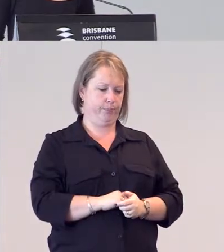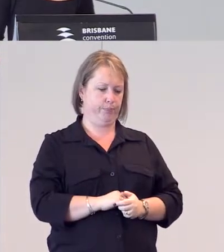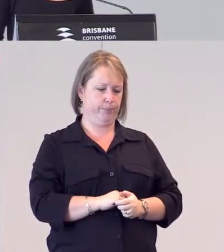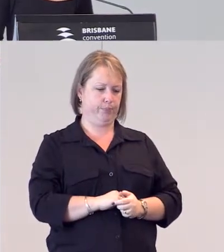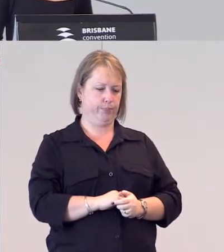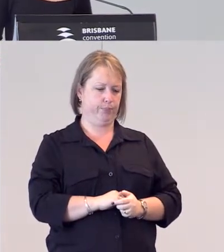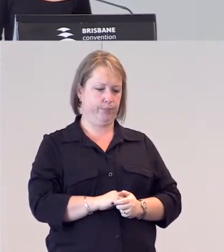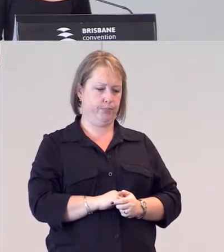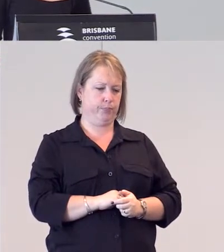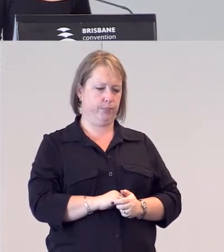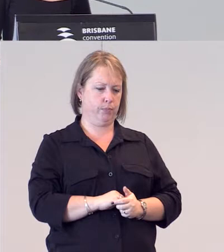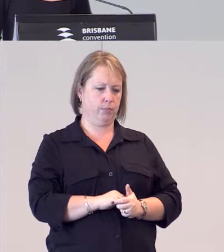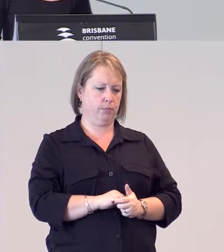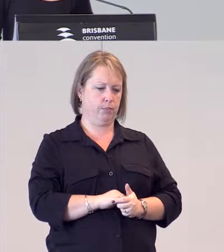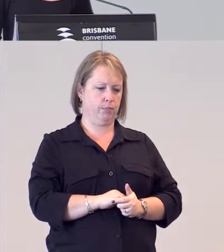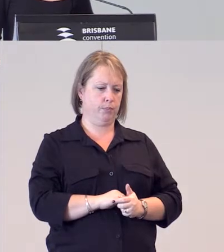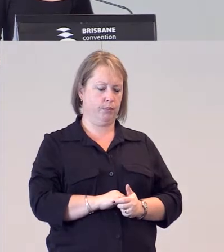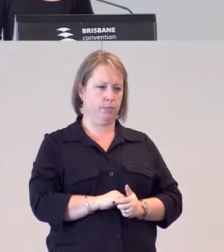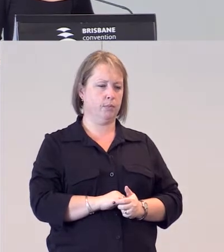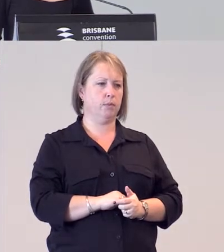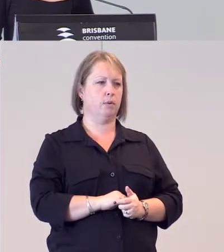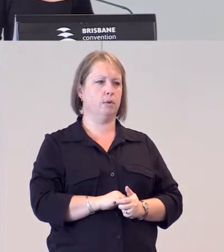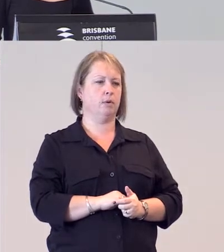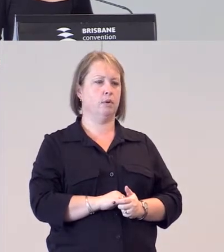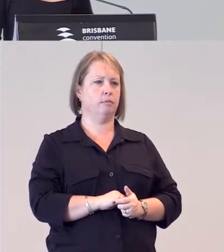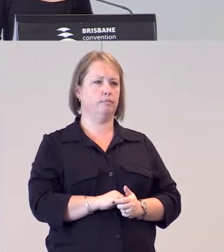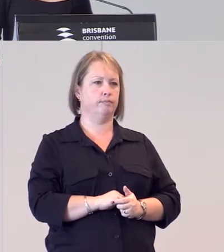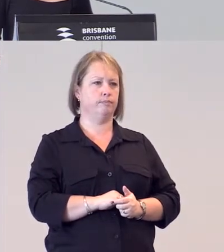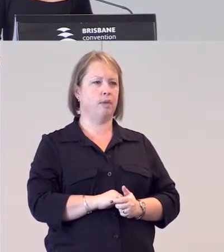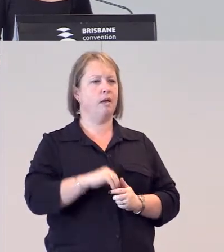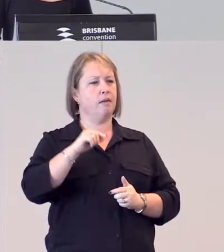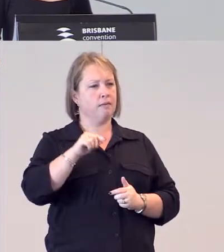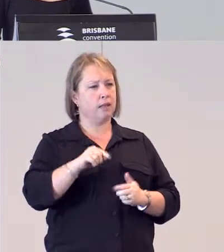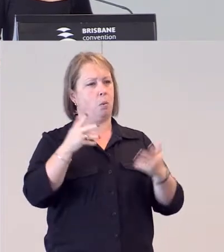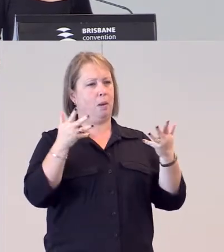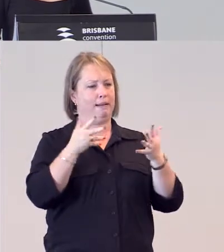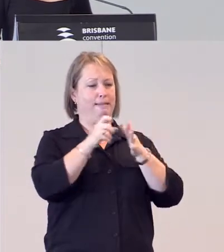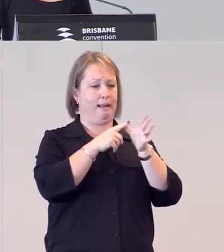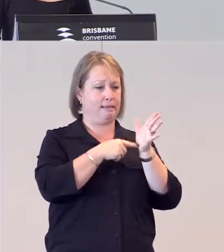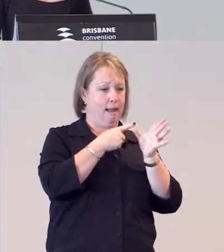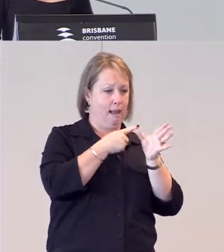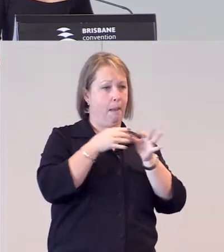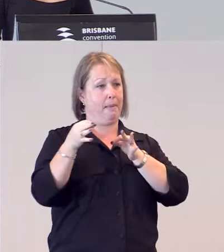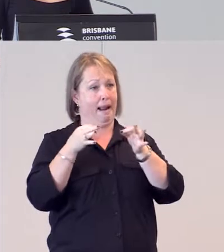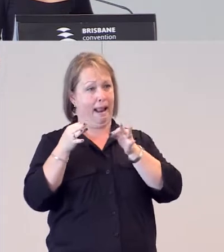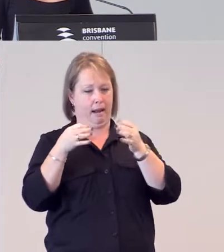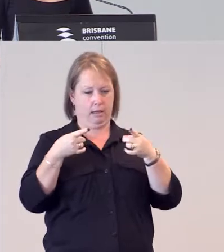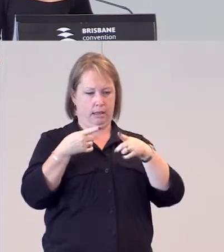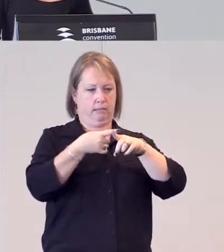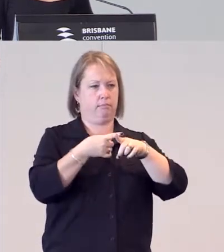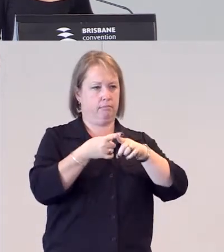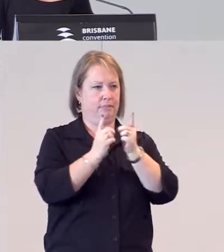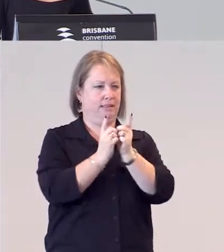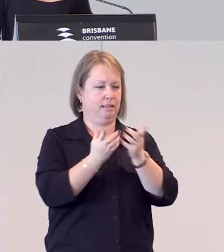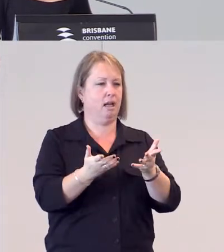So this is where the data and the planning intersect. This is very much the research